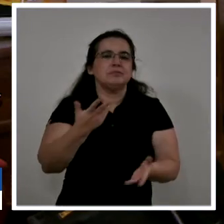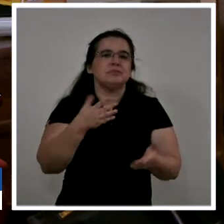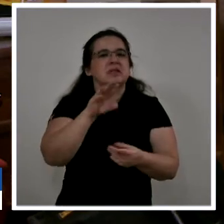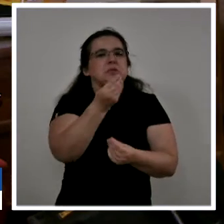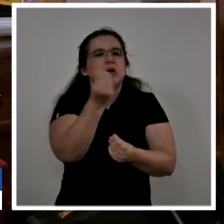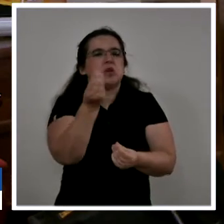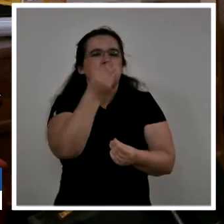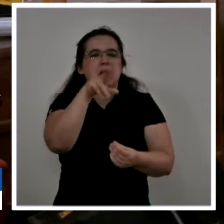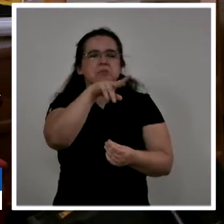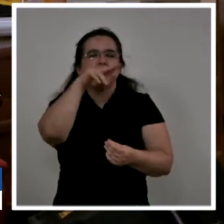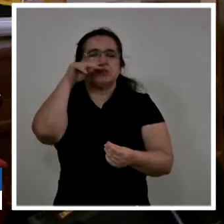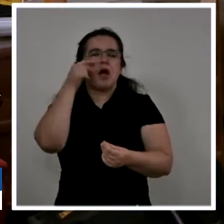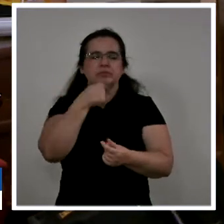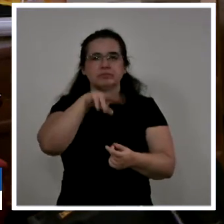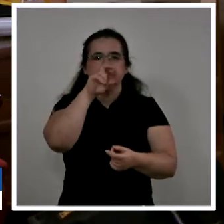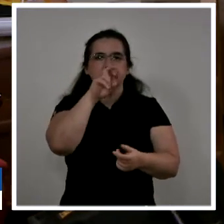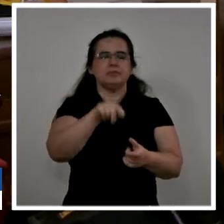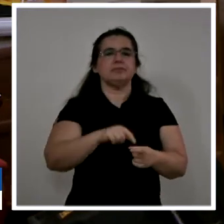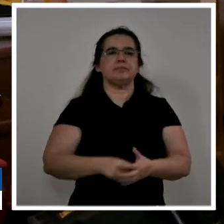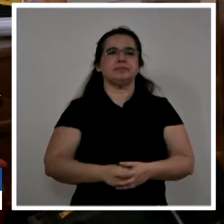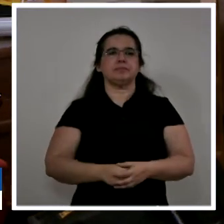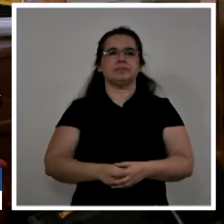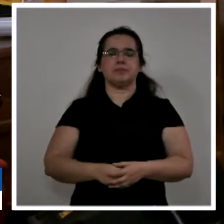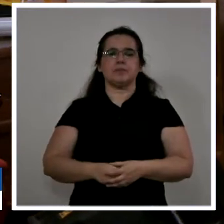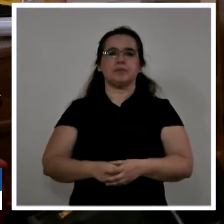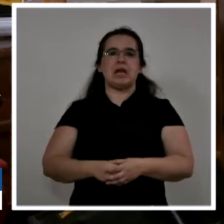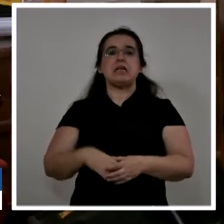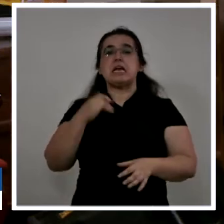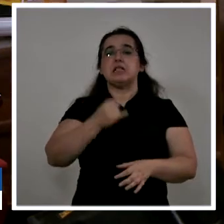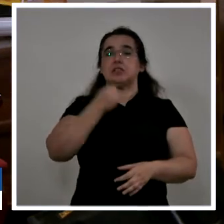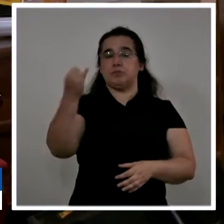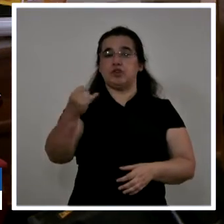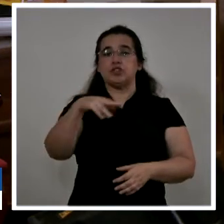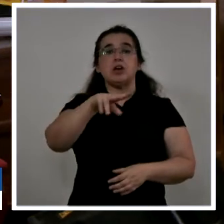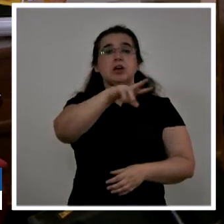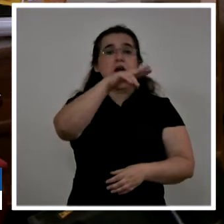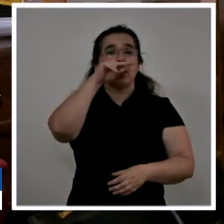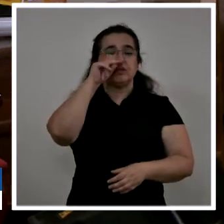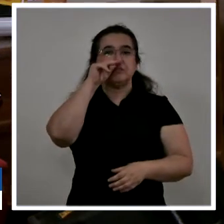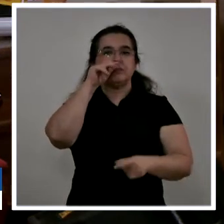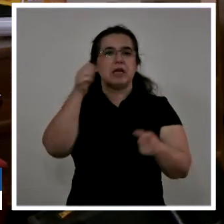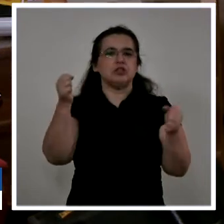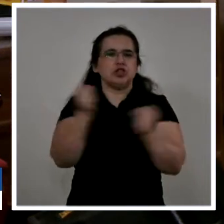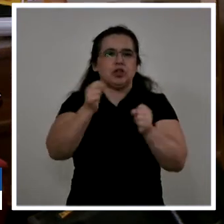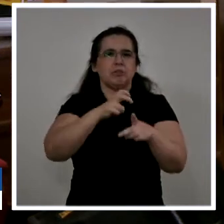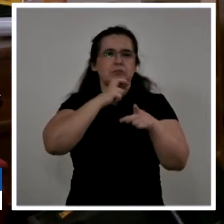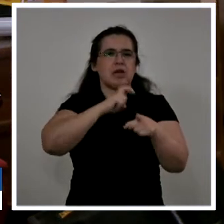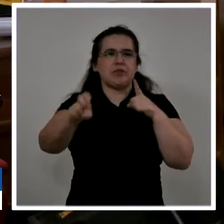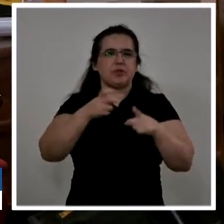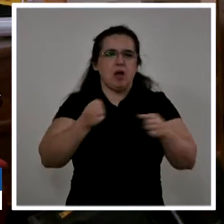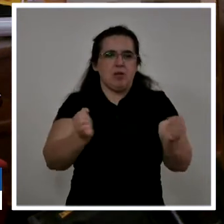certo aroma. And right after they smelled it, they gave them a zap. E logo a seguir a cheirar esse aroma, deram-lhes um choque elétrico. A shock.